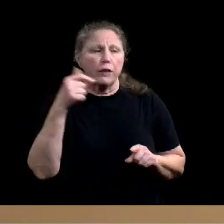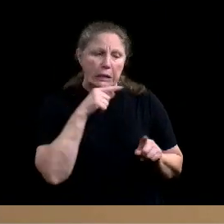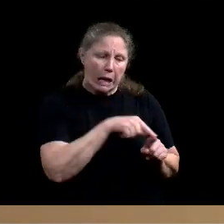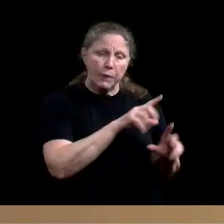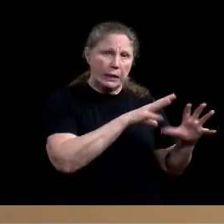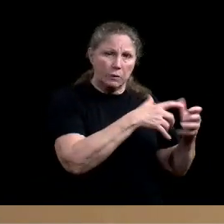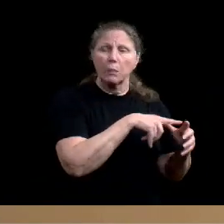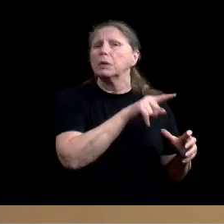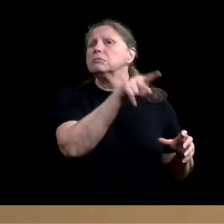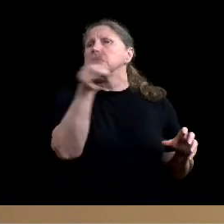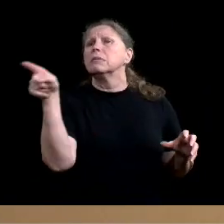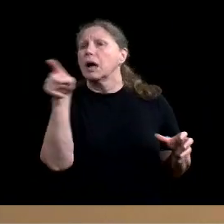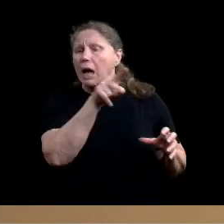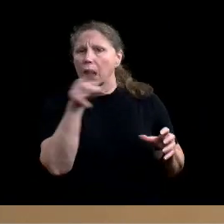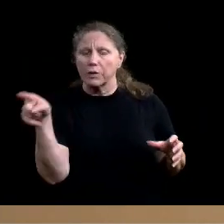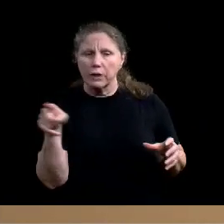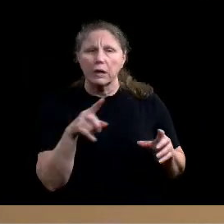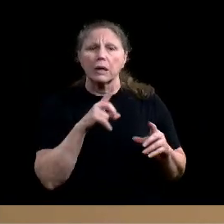Dr. Gray, the